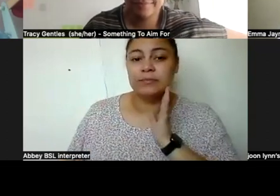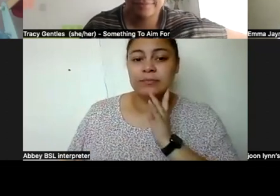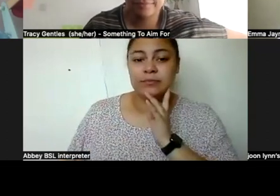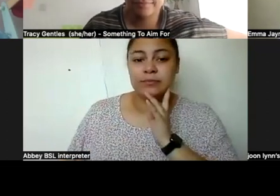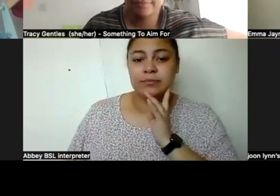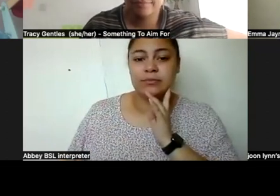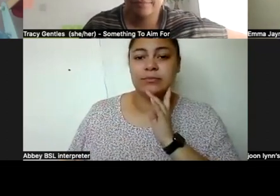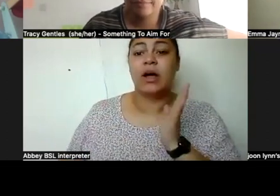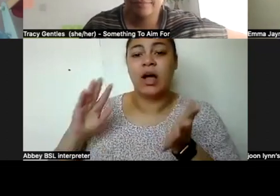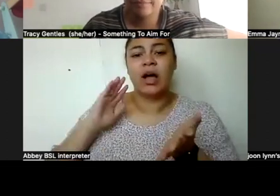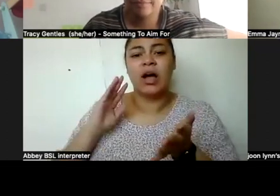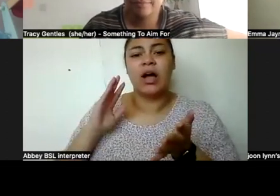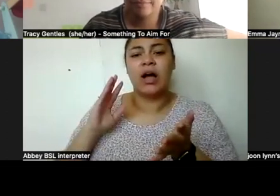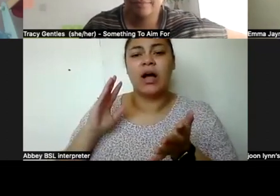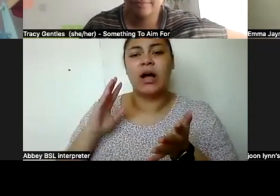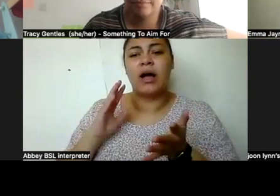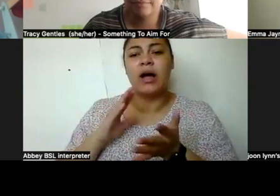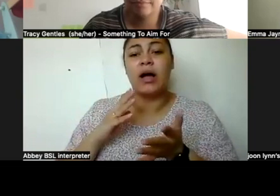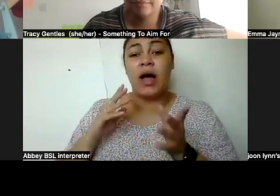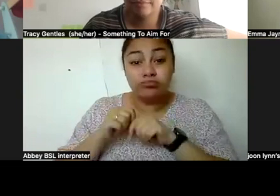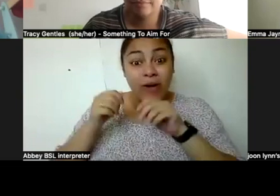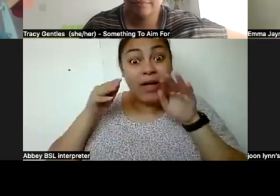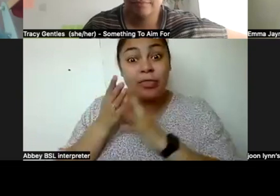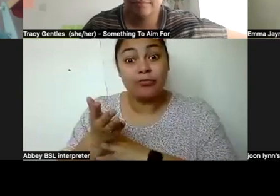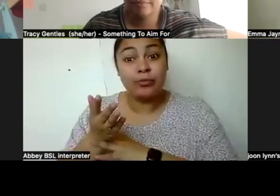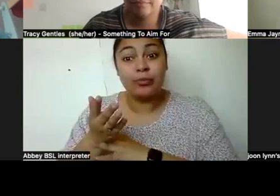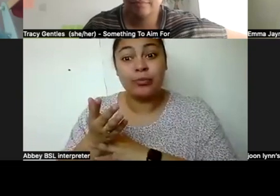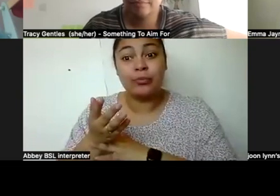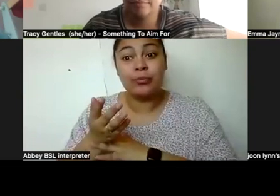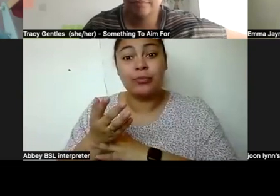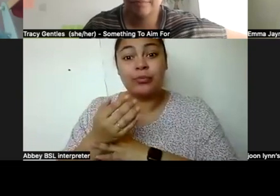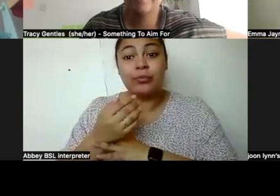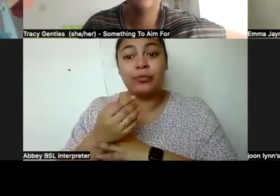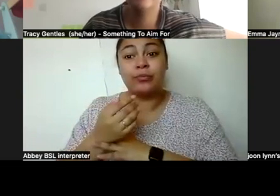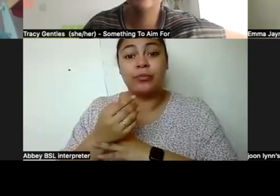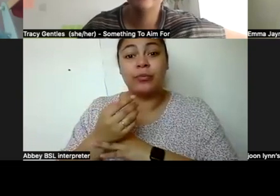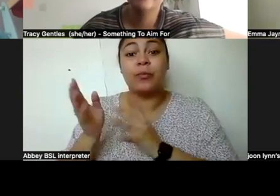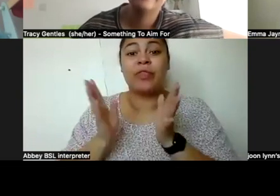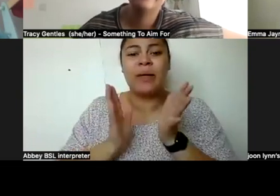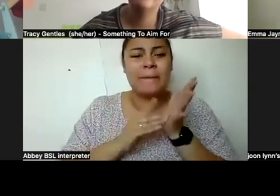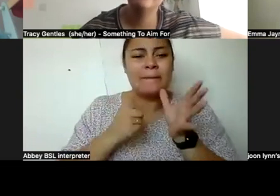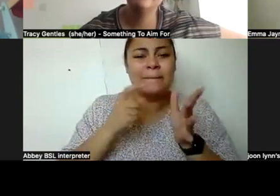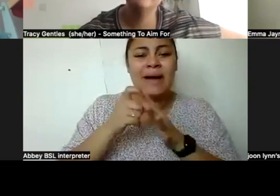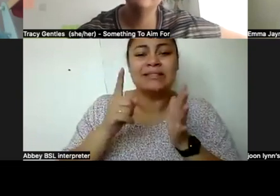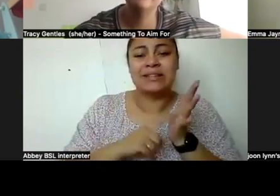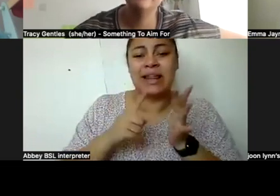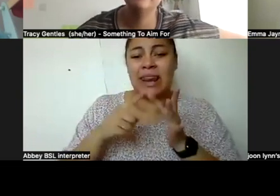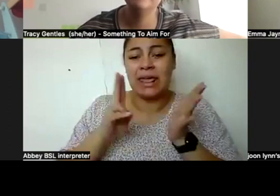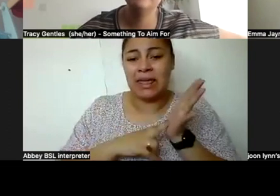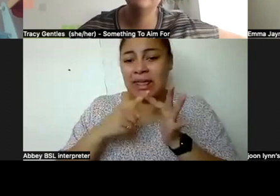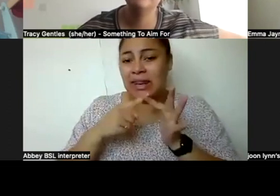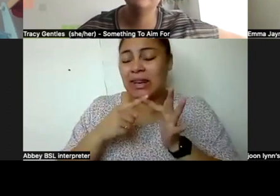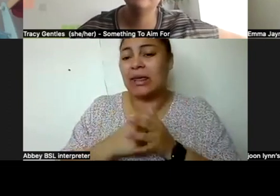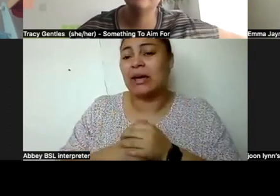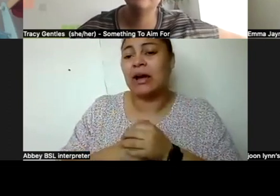And I actually had a breakthrough in the astrology session with Madeline Delabotte.